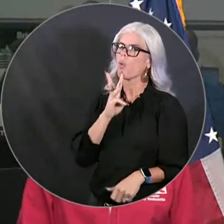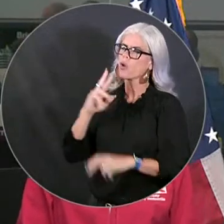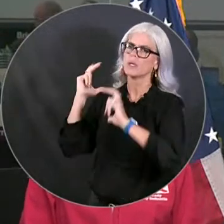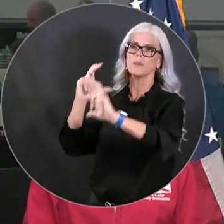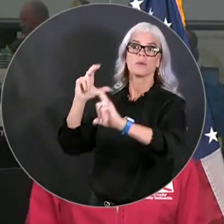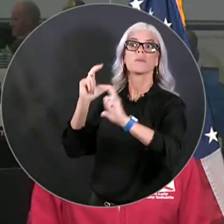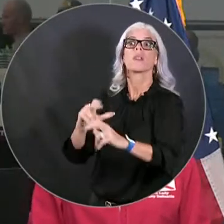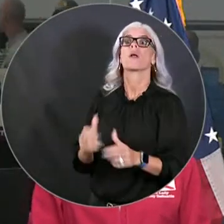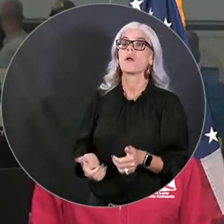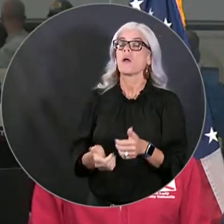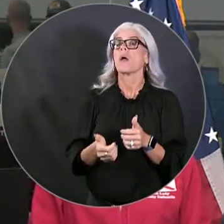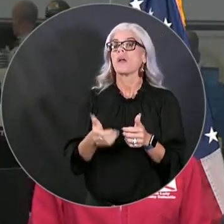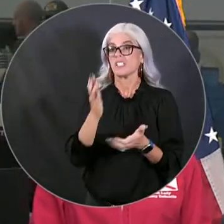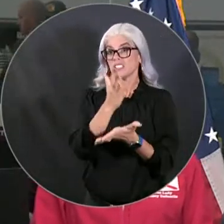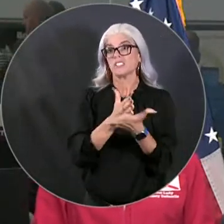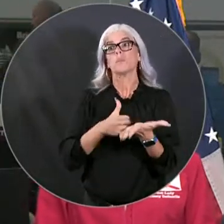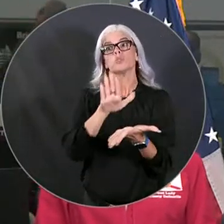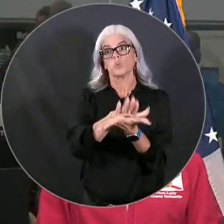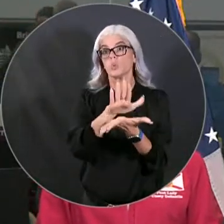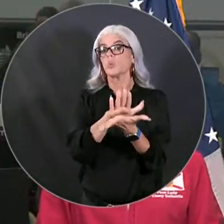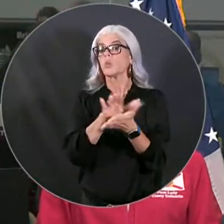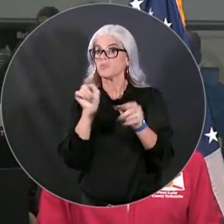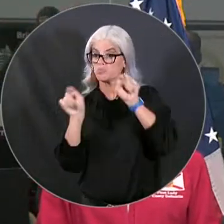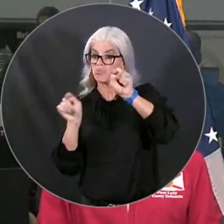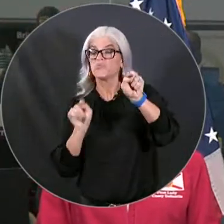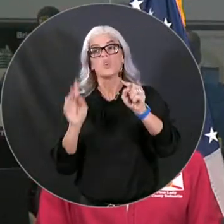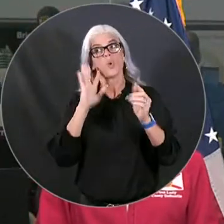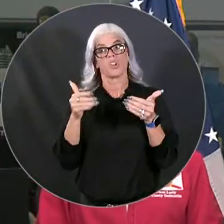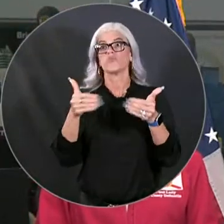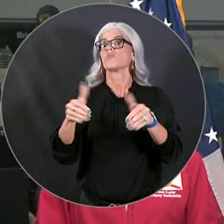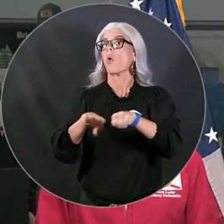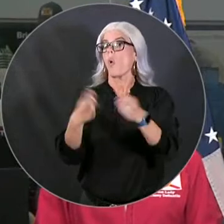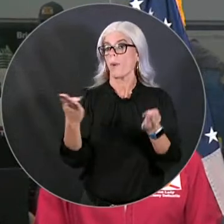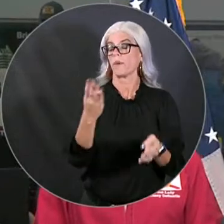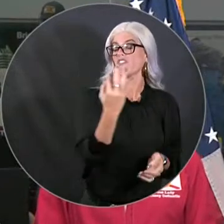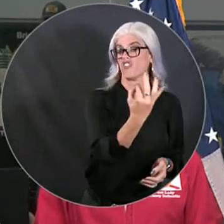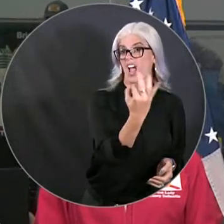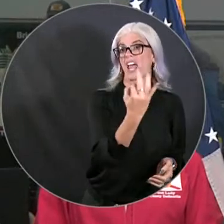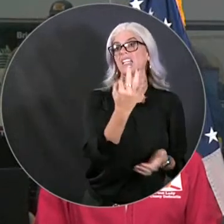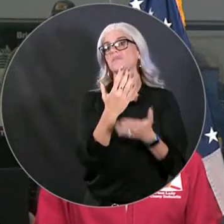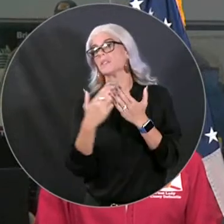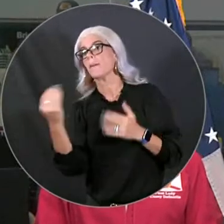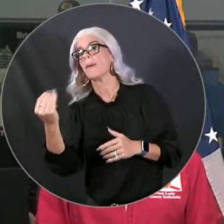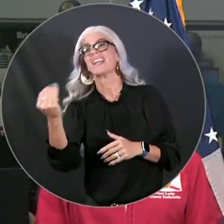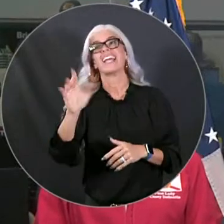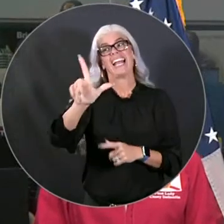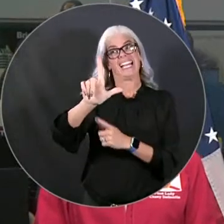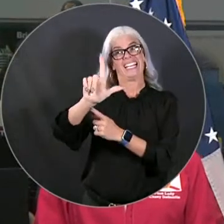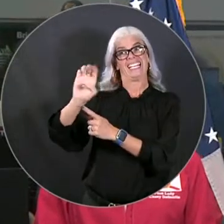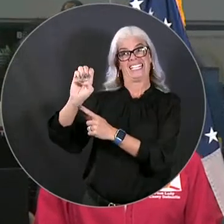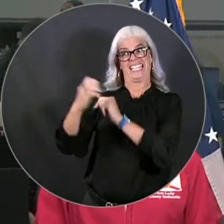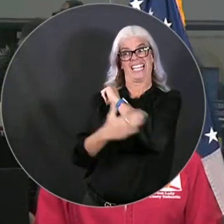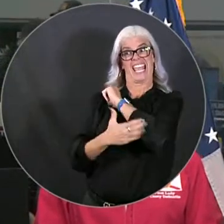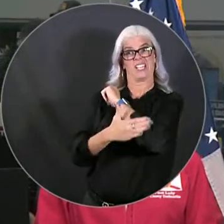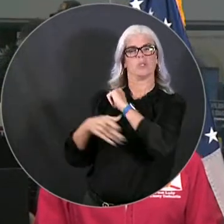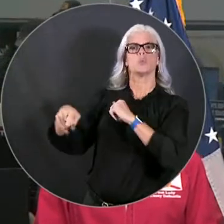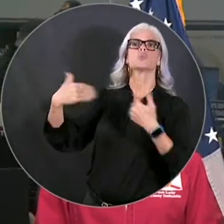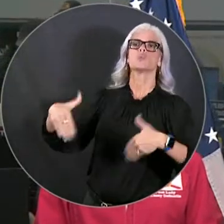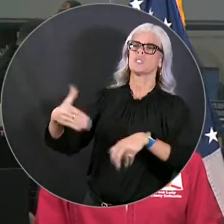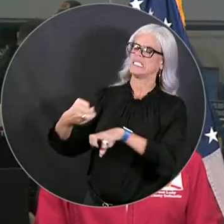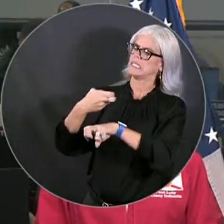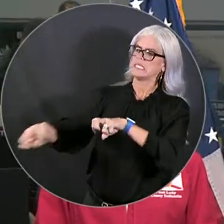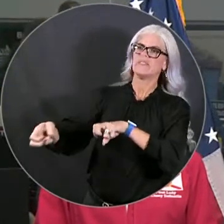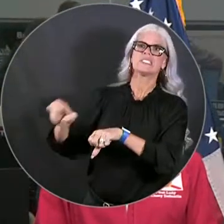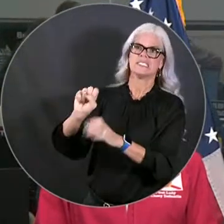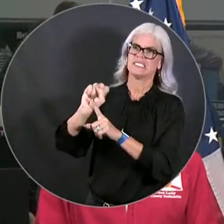on Friday or Monday. Lee County is in a very difficult situation, Charlotte, so we're going to work with